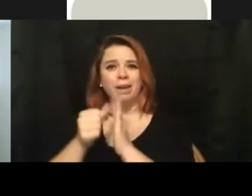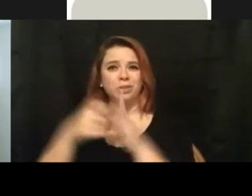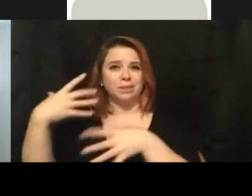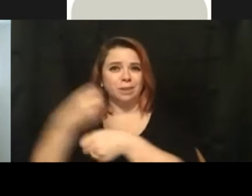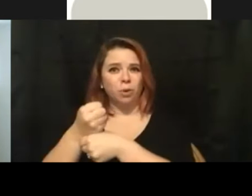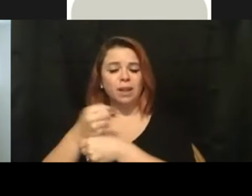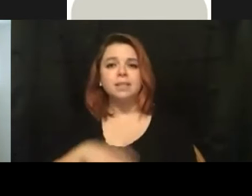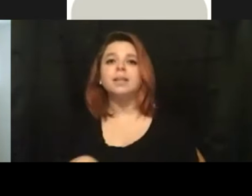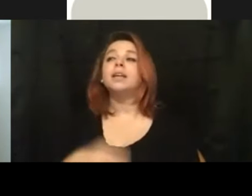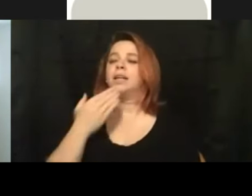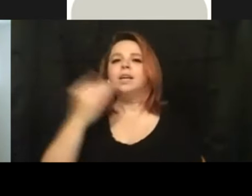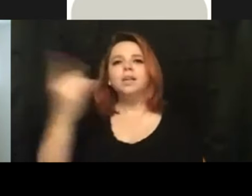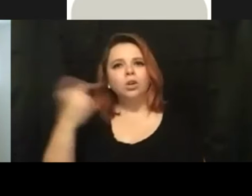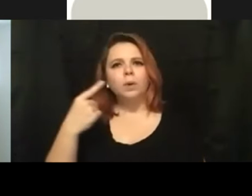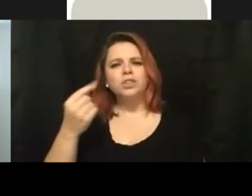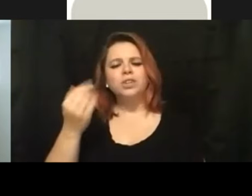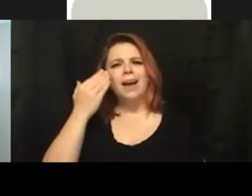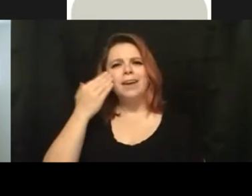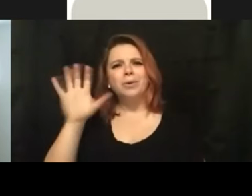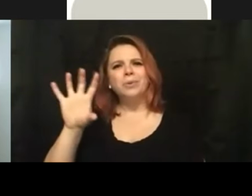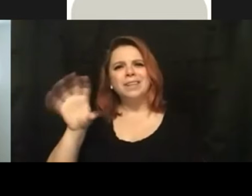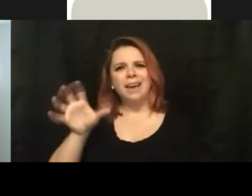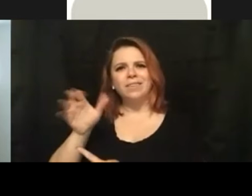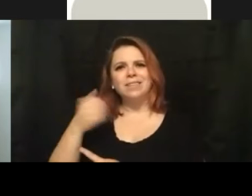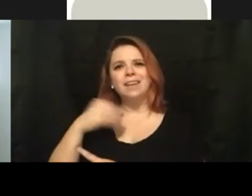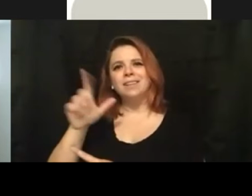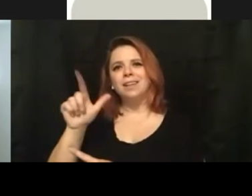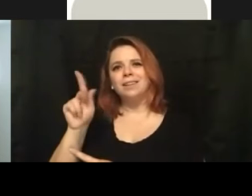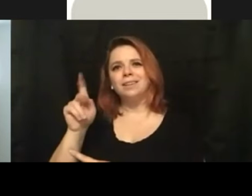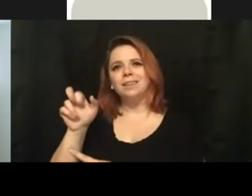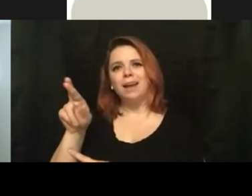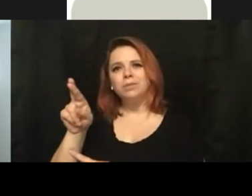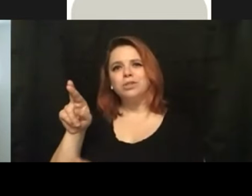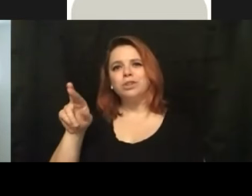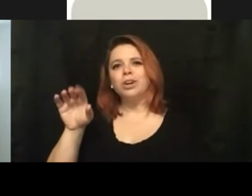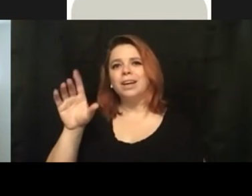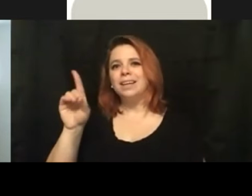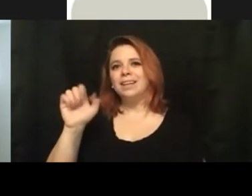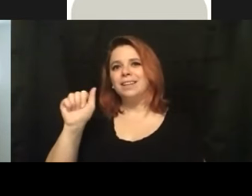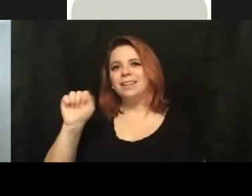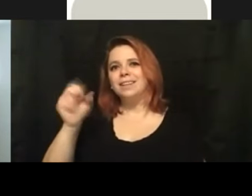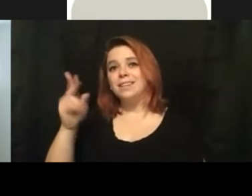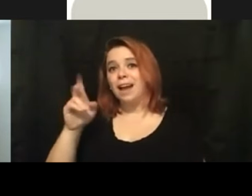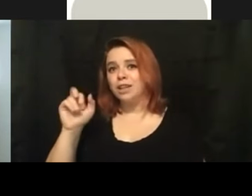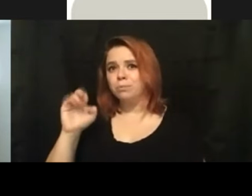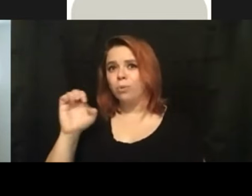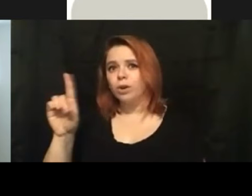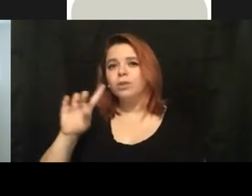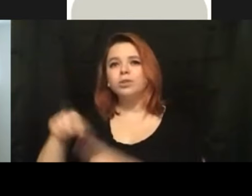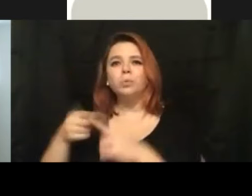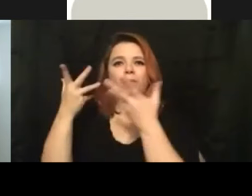Canvas, you guys have that Labster dashboard. Once you complete an activity, you can go and see your